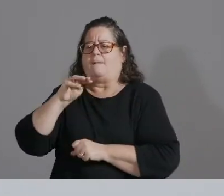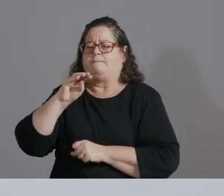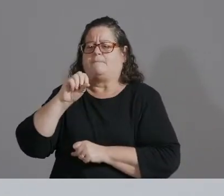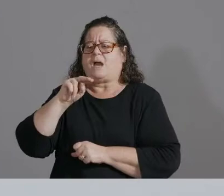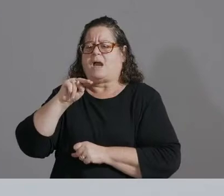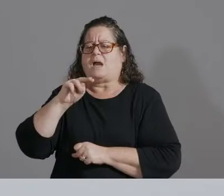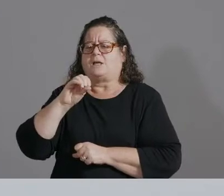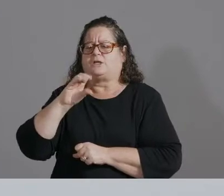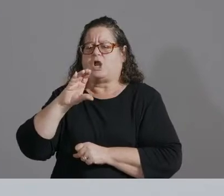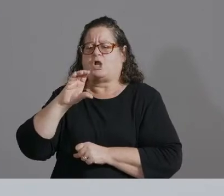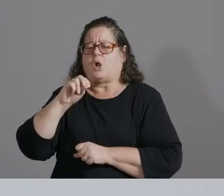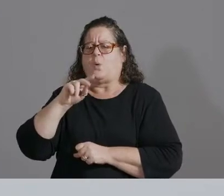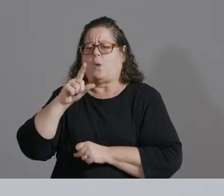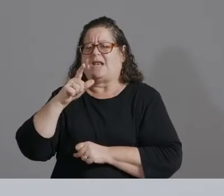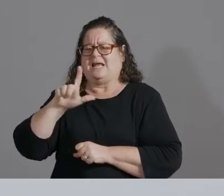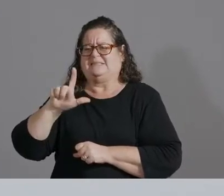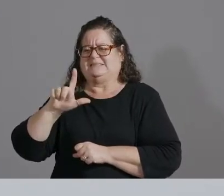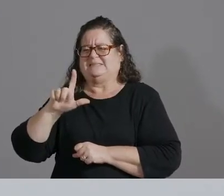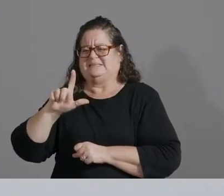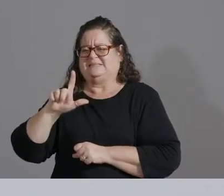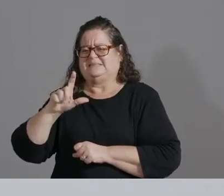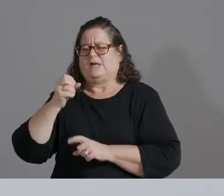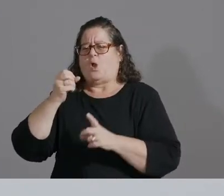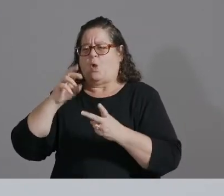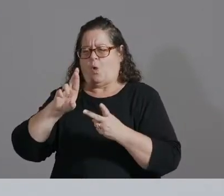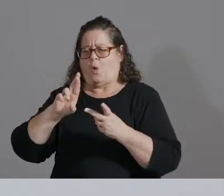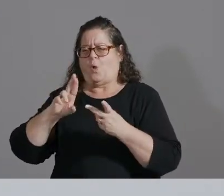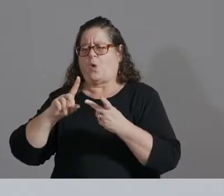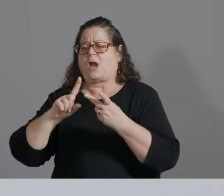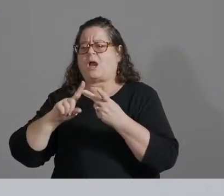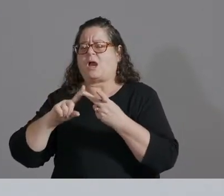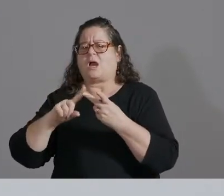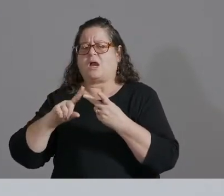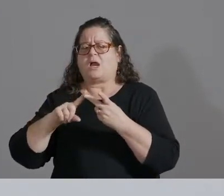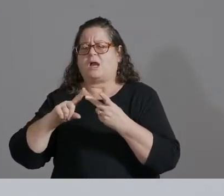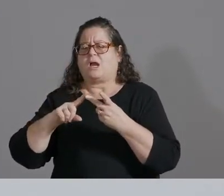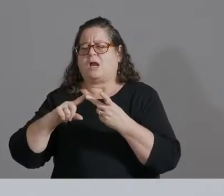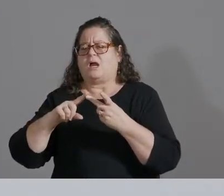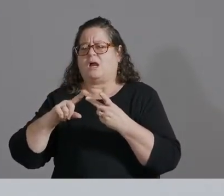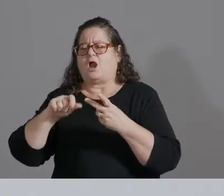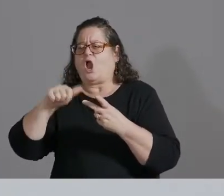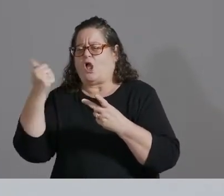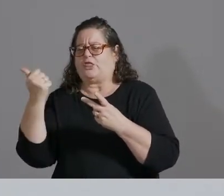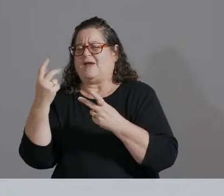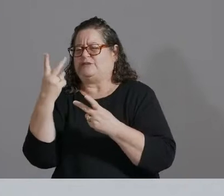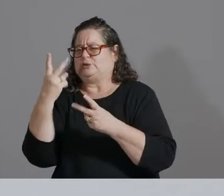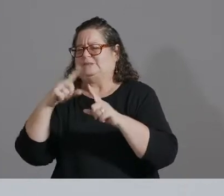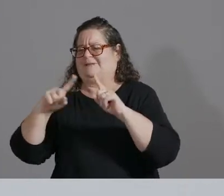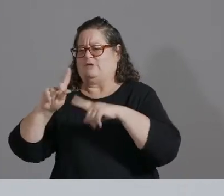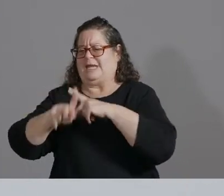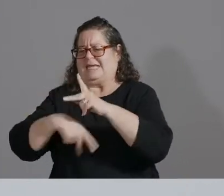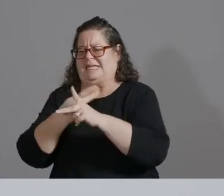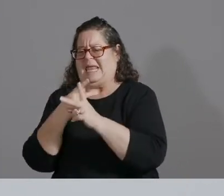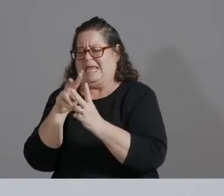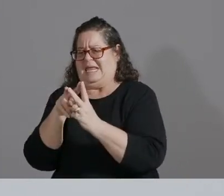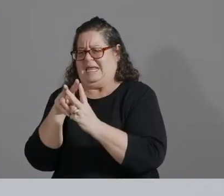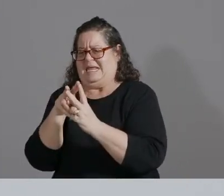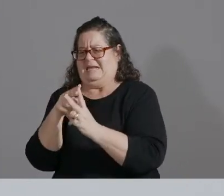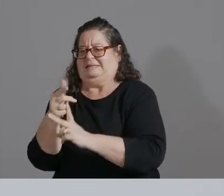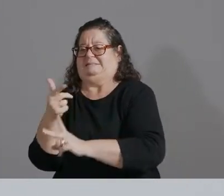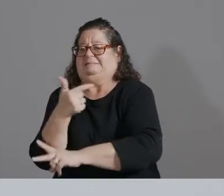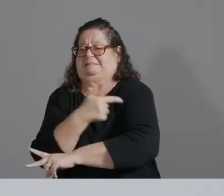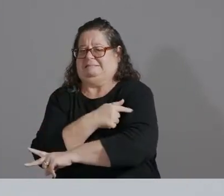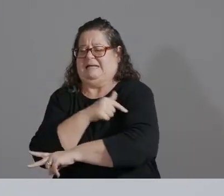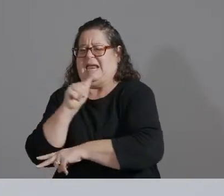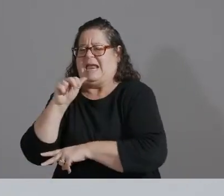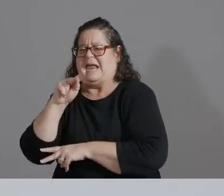ask that you wait 90 days because you've already got the antibodies moving around and you won't mount as great of an immune response to the vaccine.